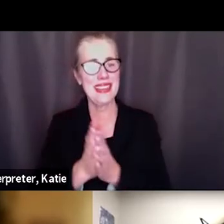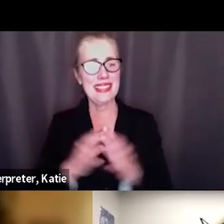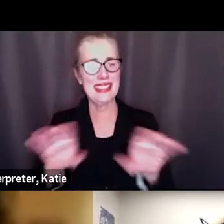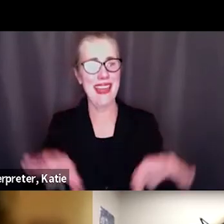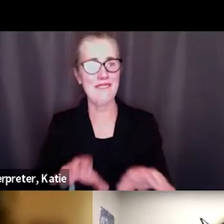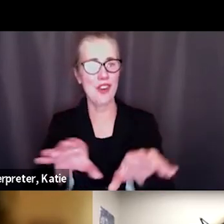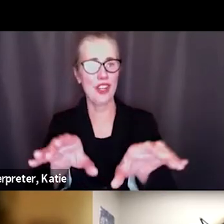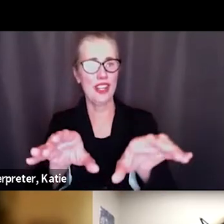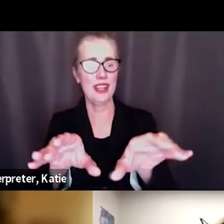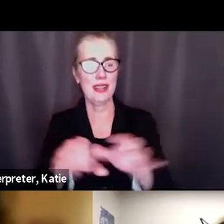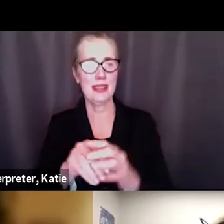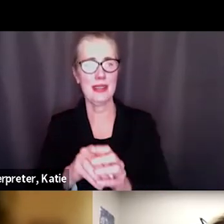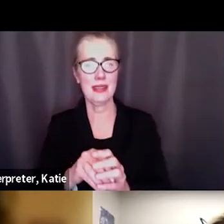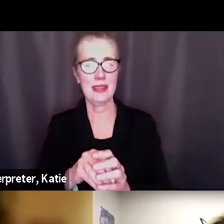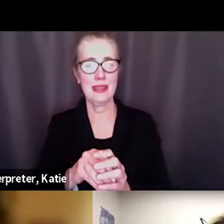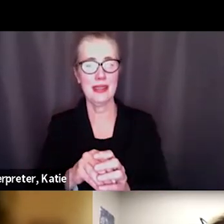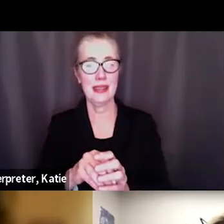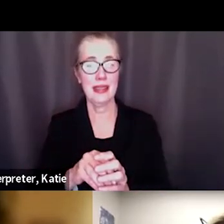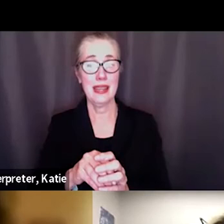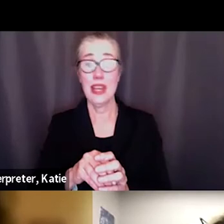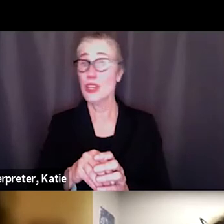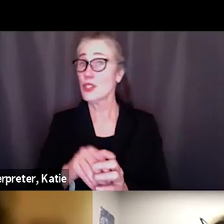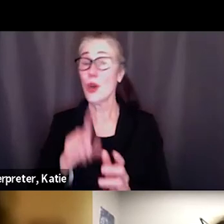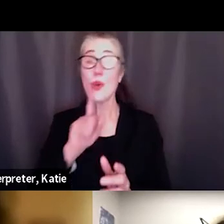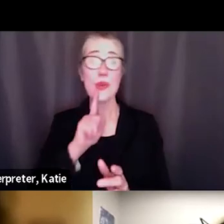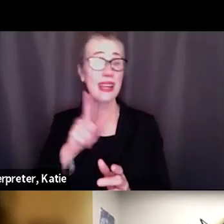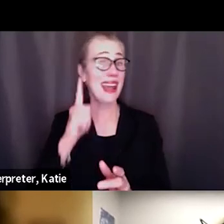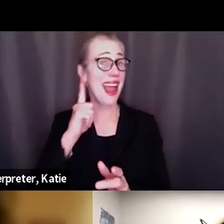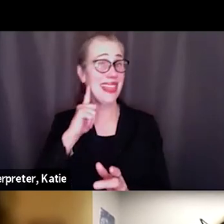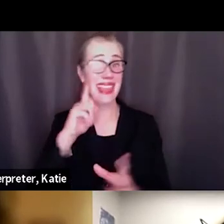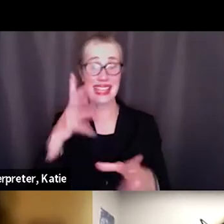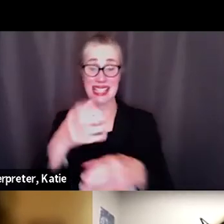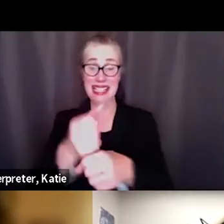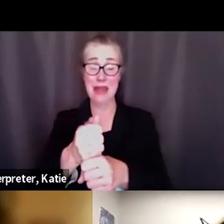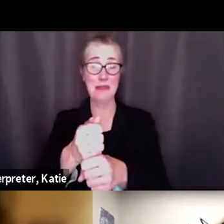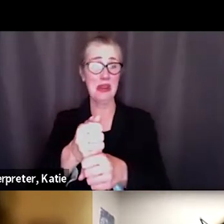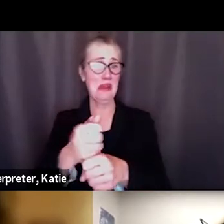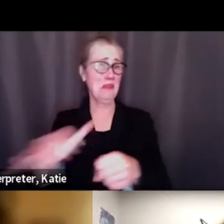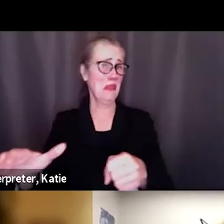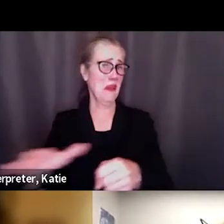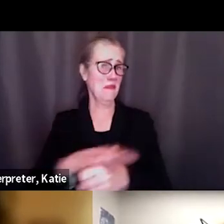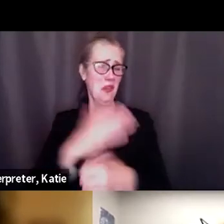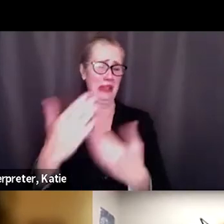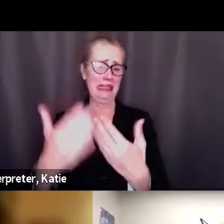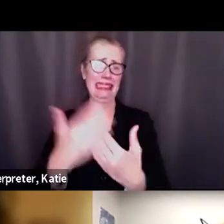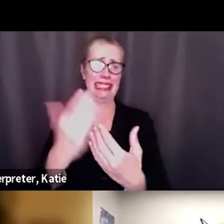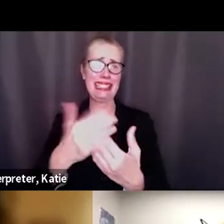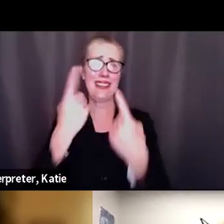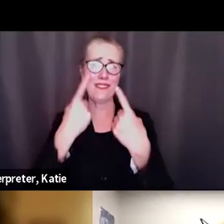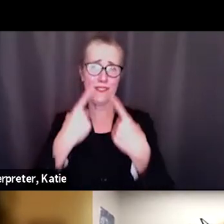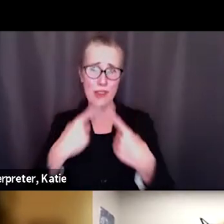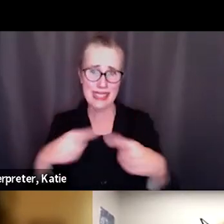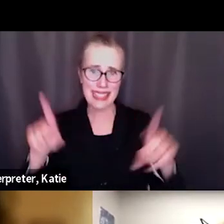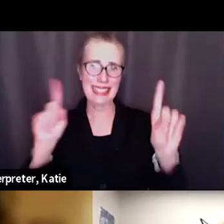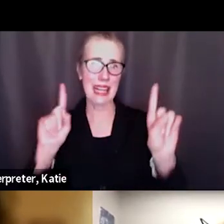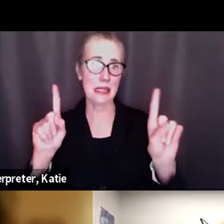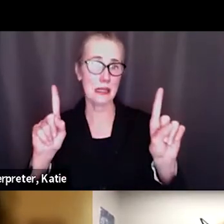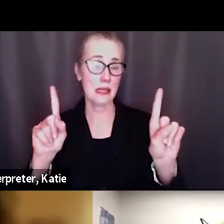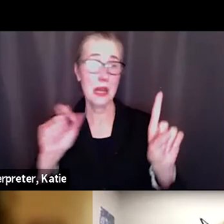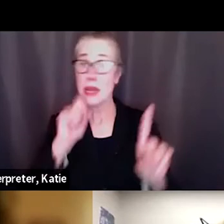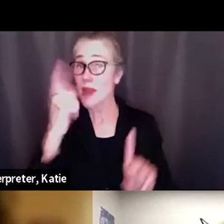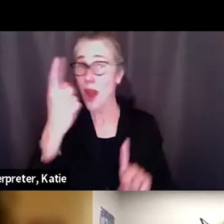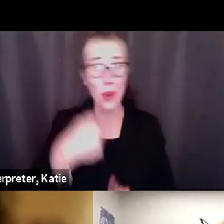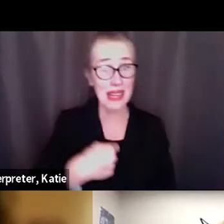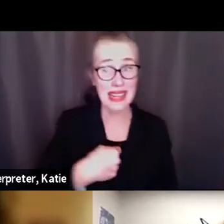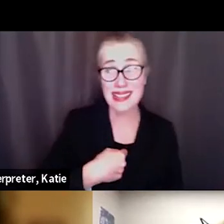this campaign has all the ingredients for success and i say this not just as a very enthusiastic community member and parent